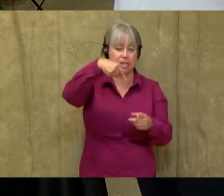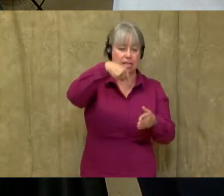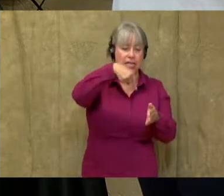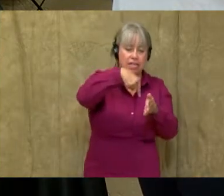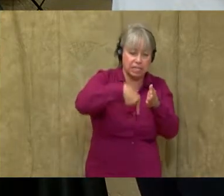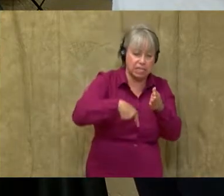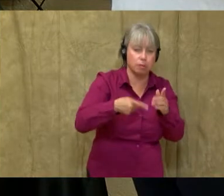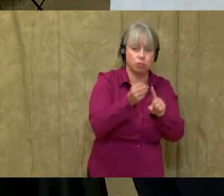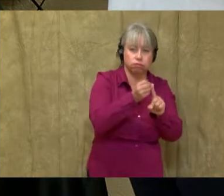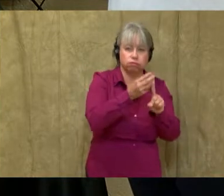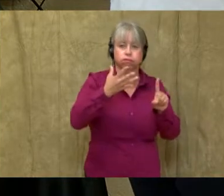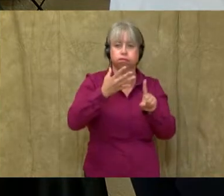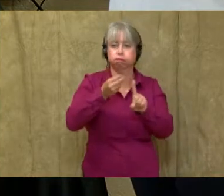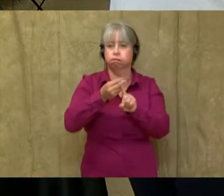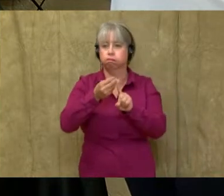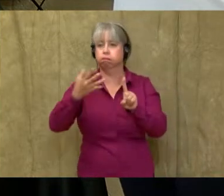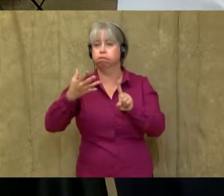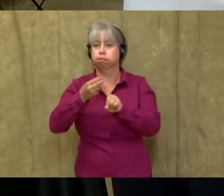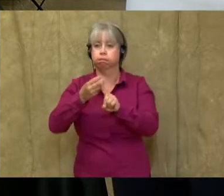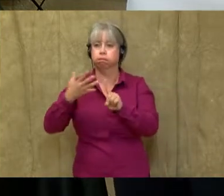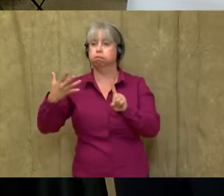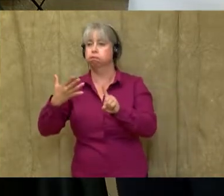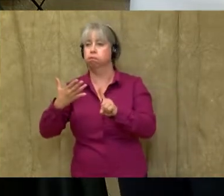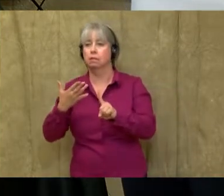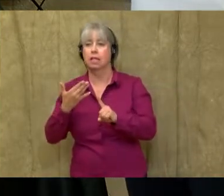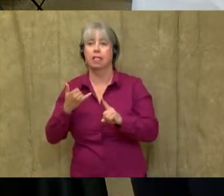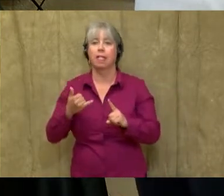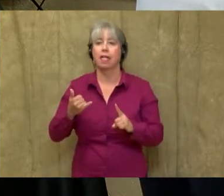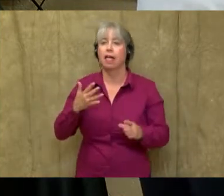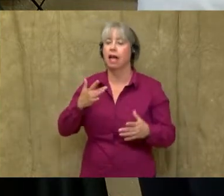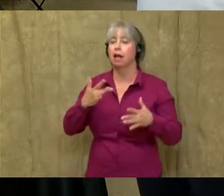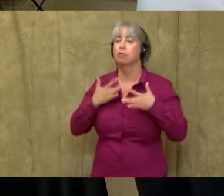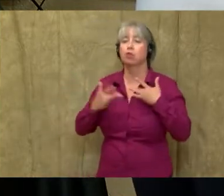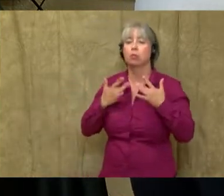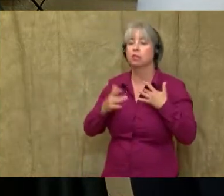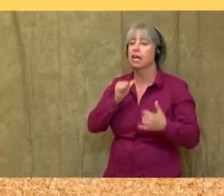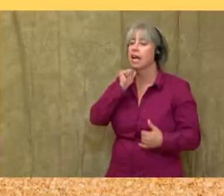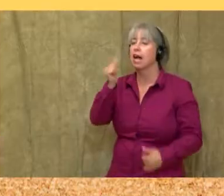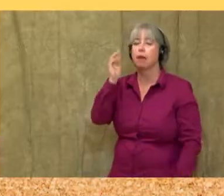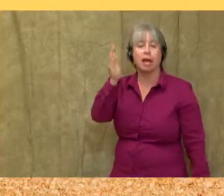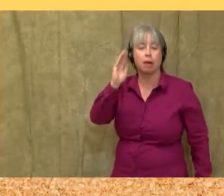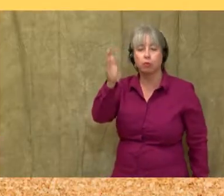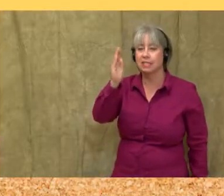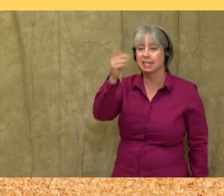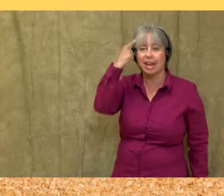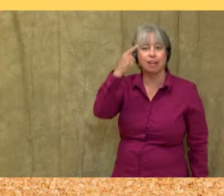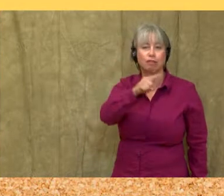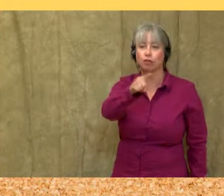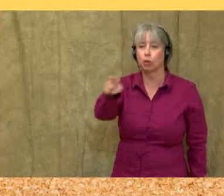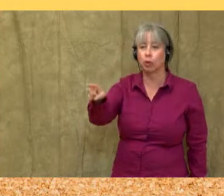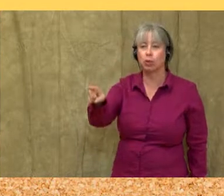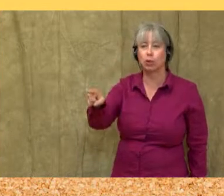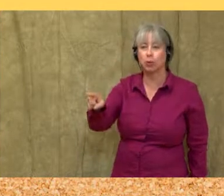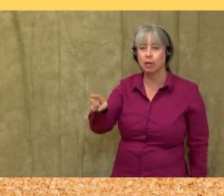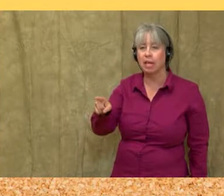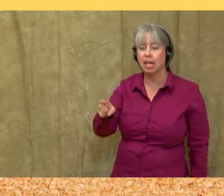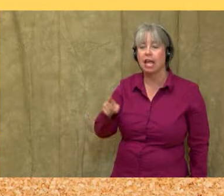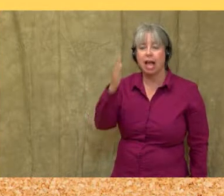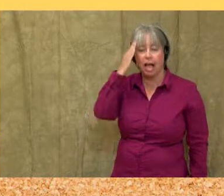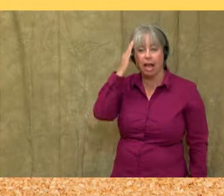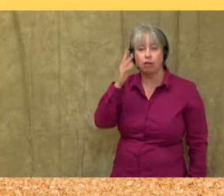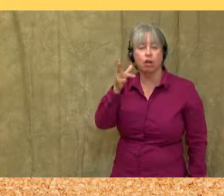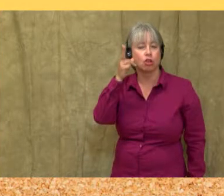today. And I am not going to be your presenter today. I'm super excited because I got somebody to help me today. And I know that y'all are going to listen to her and take